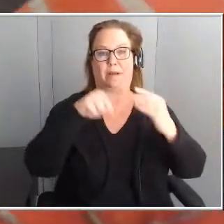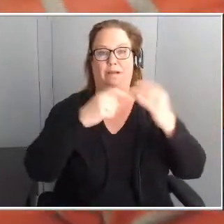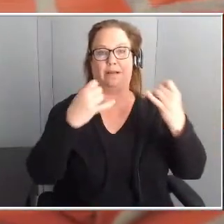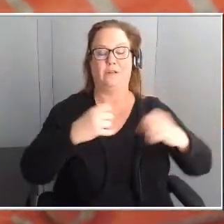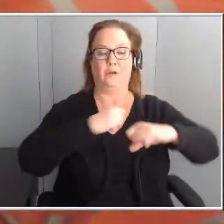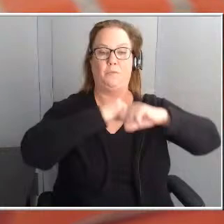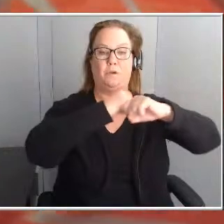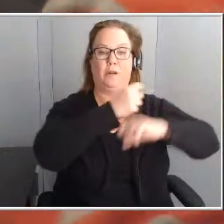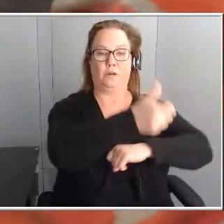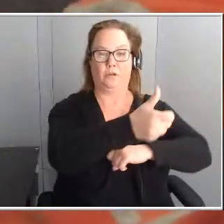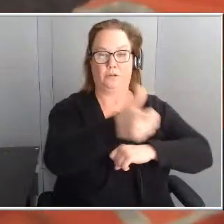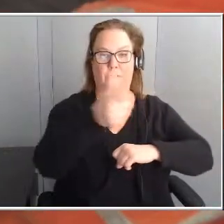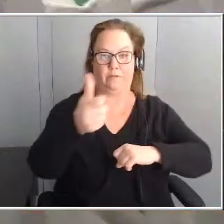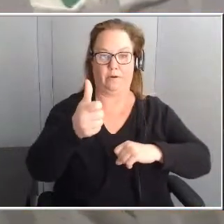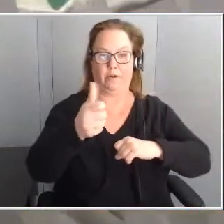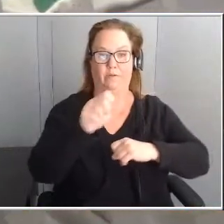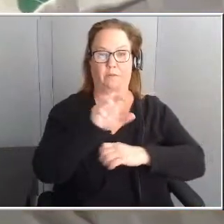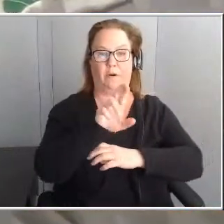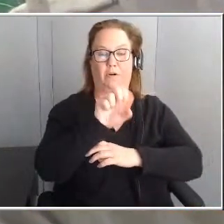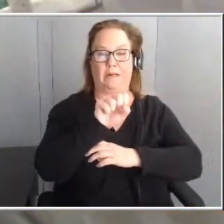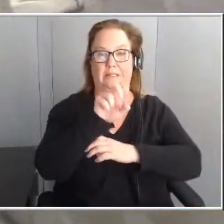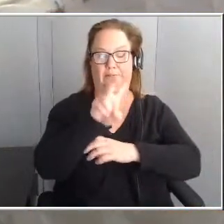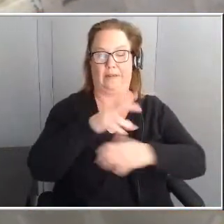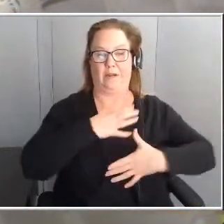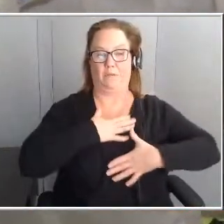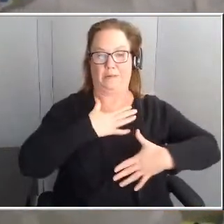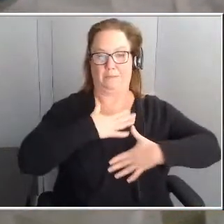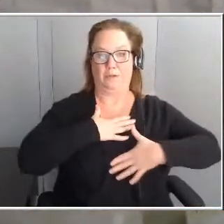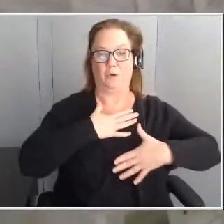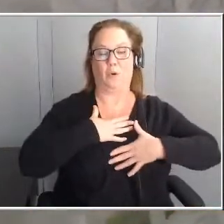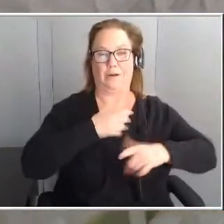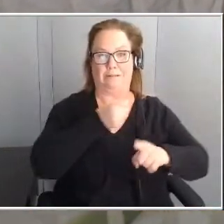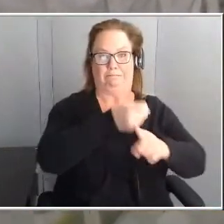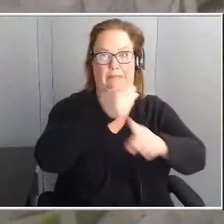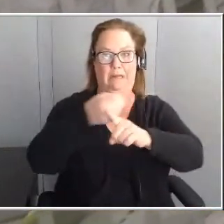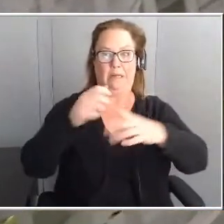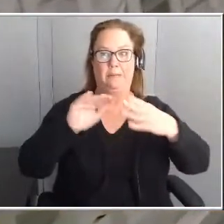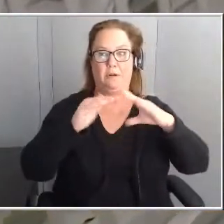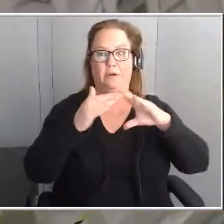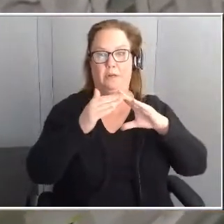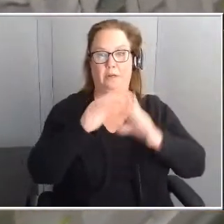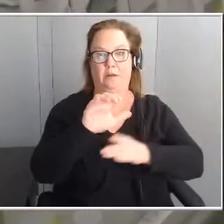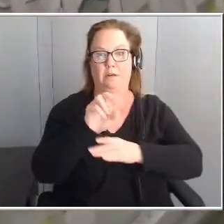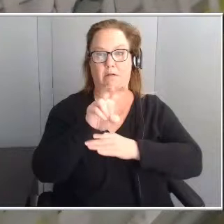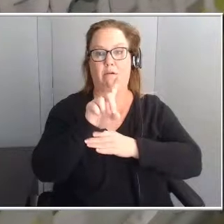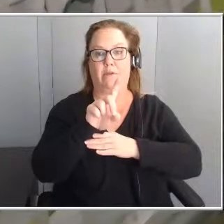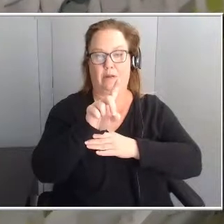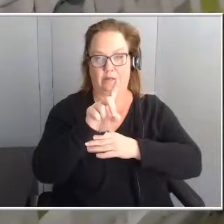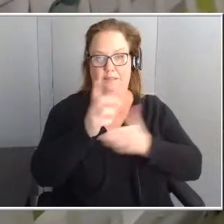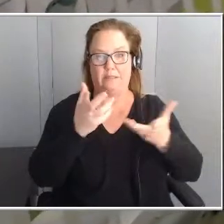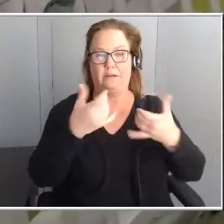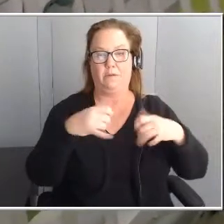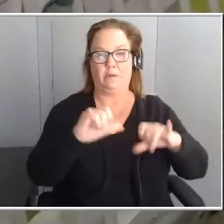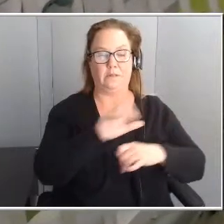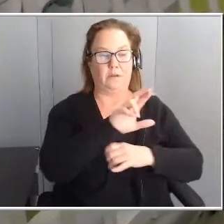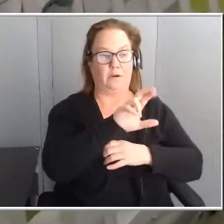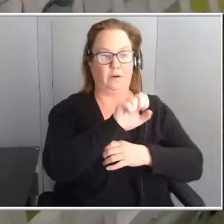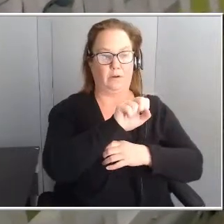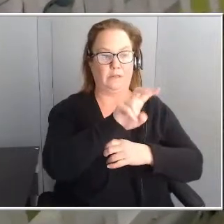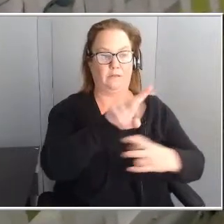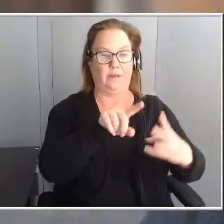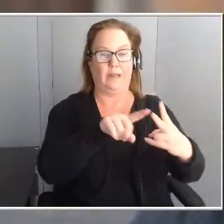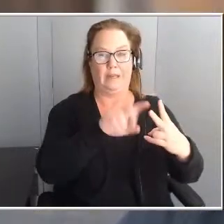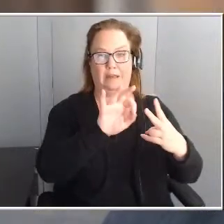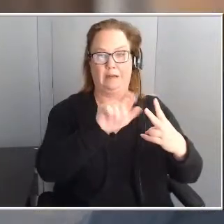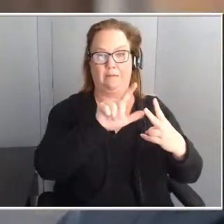yourself from the respiratory illnesses hitting communities the hardest. And yes, COVID is still with us, but RSV and the flu are coming on